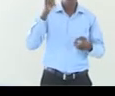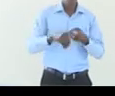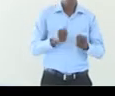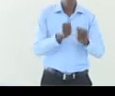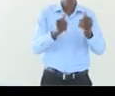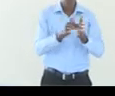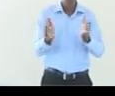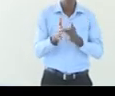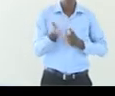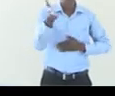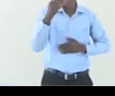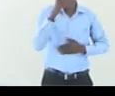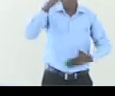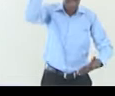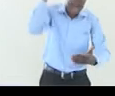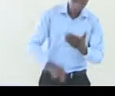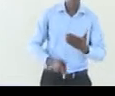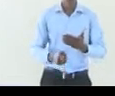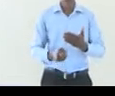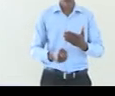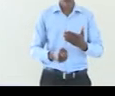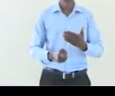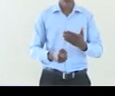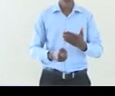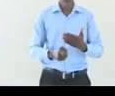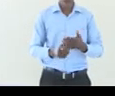C-O-S-T. There is a price.